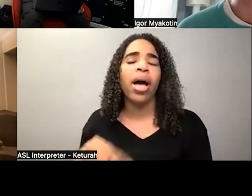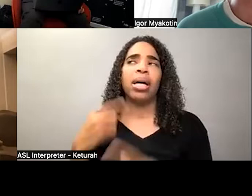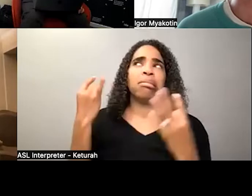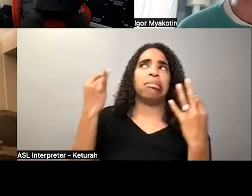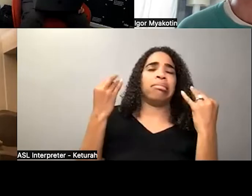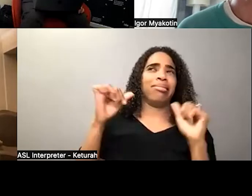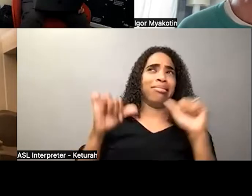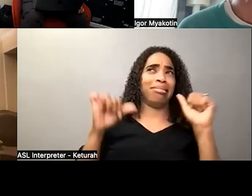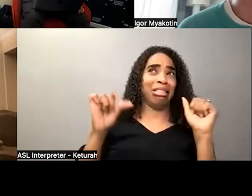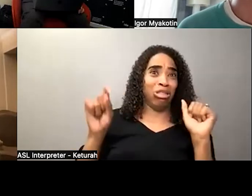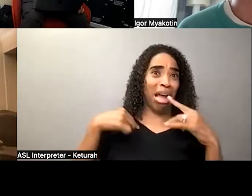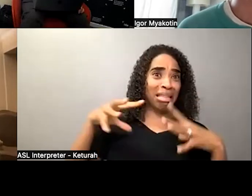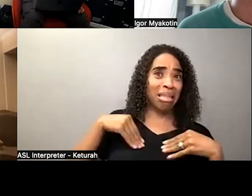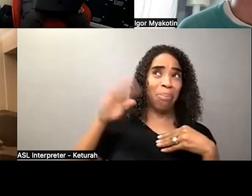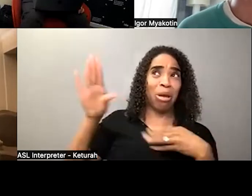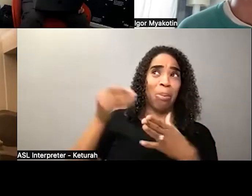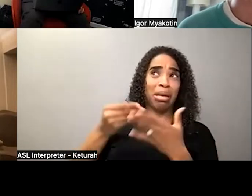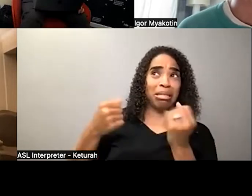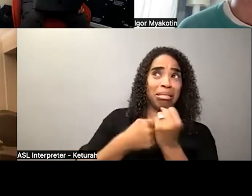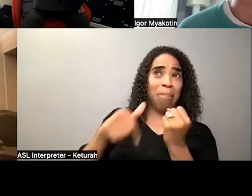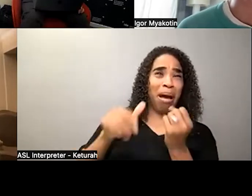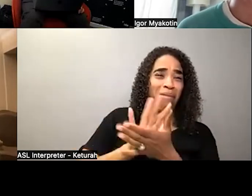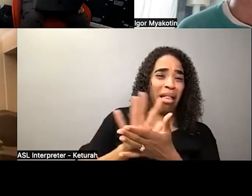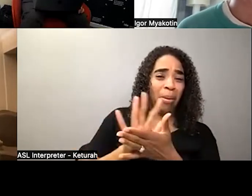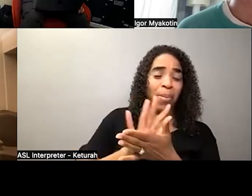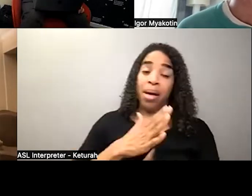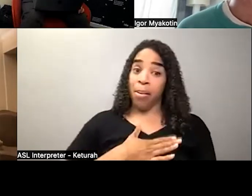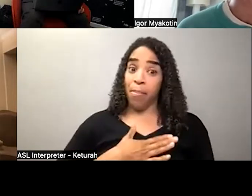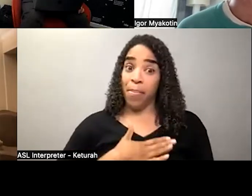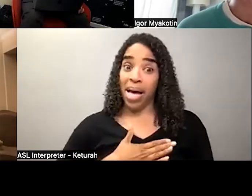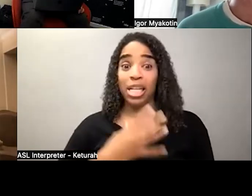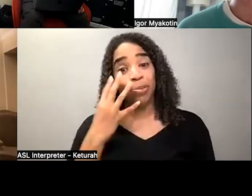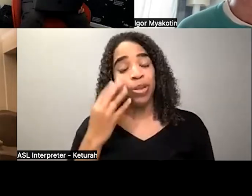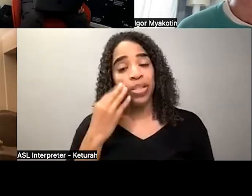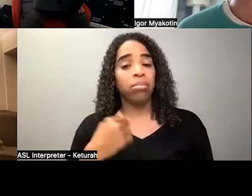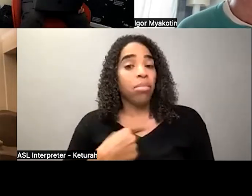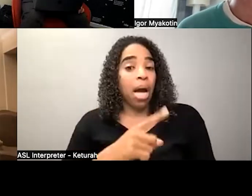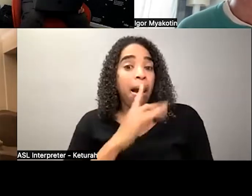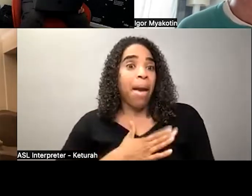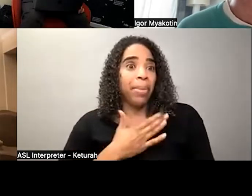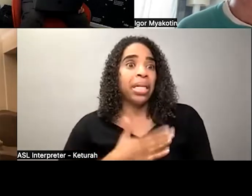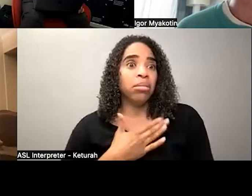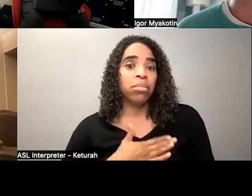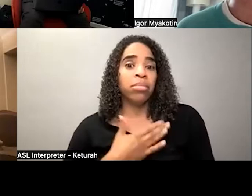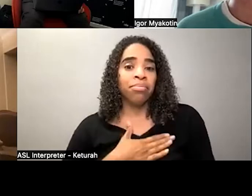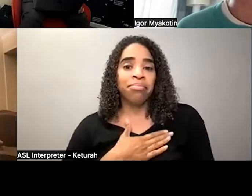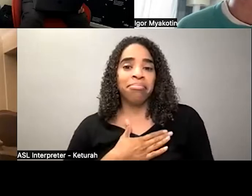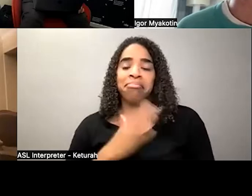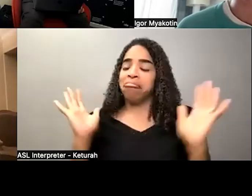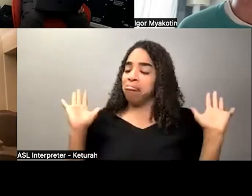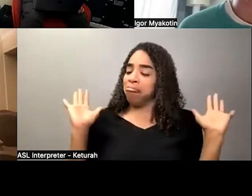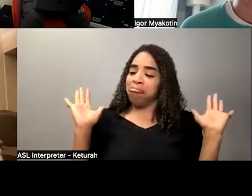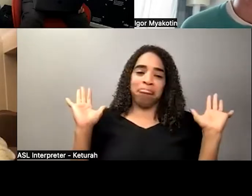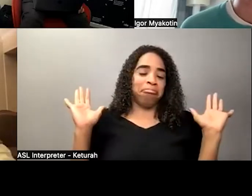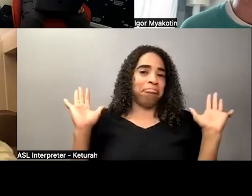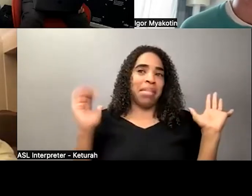do that. And in my personal example, I'm very happy that I never touched this